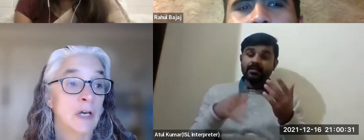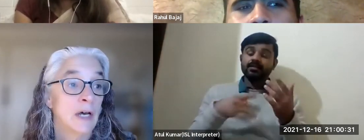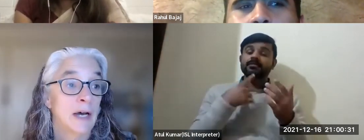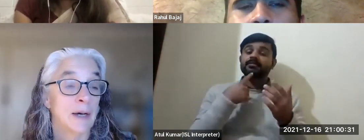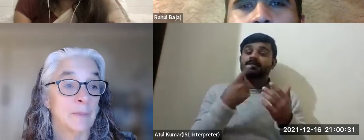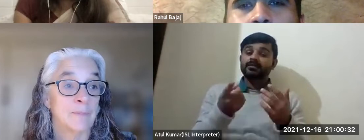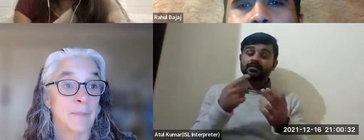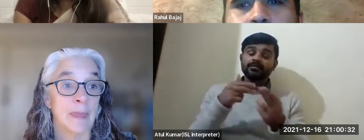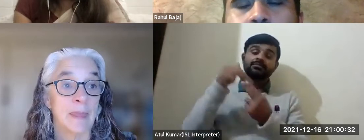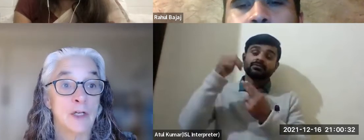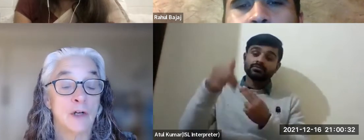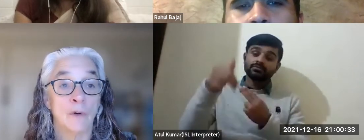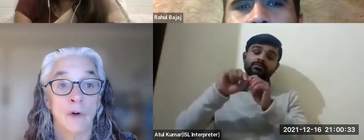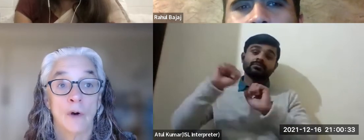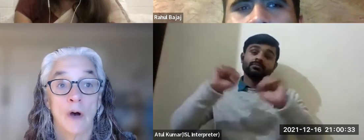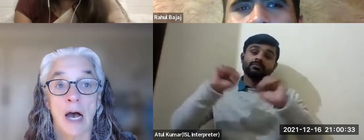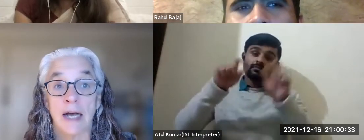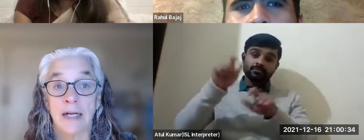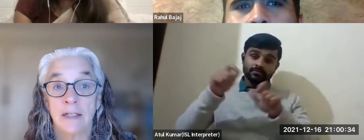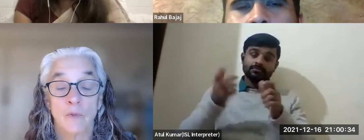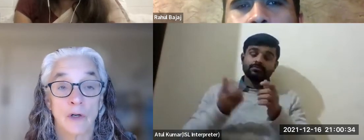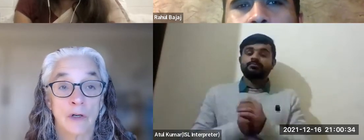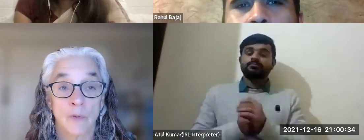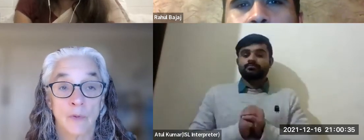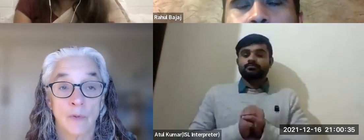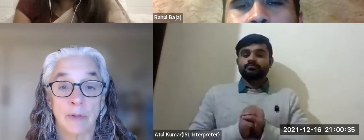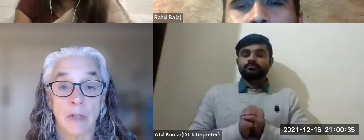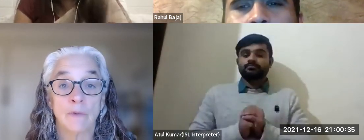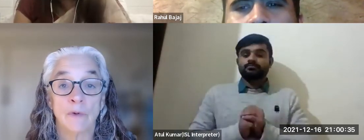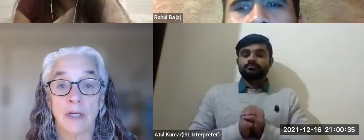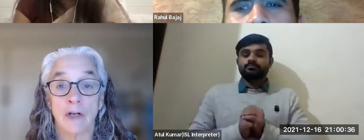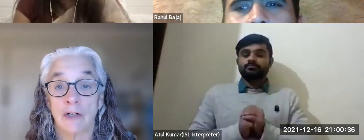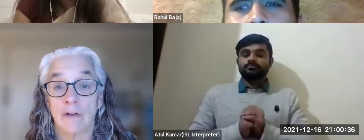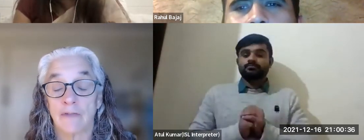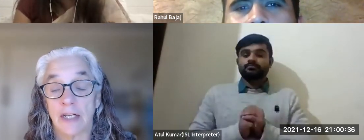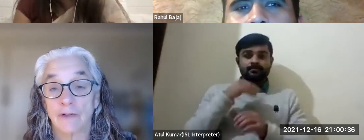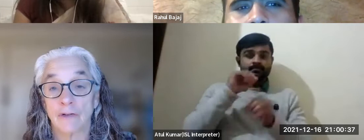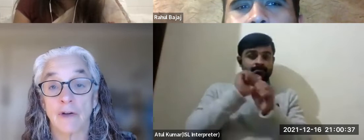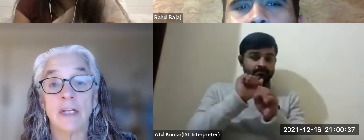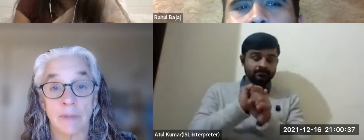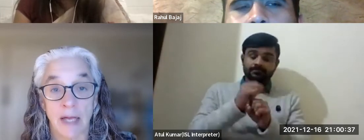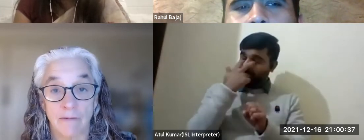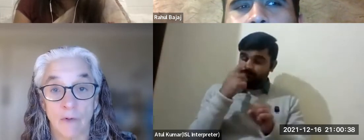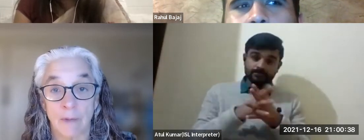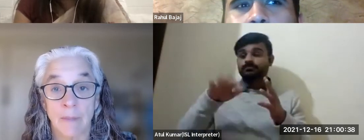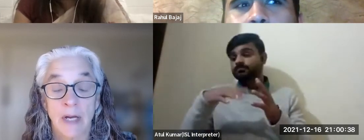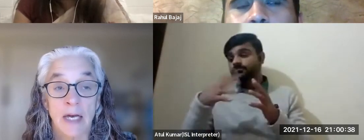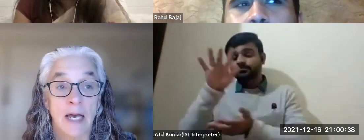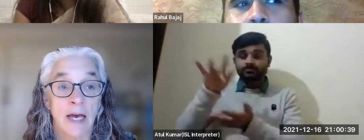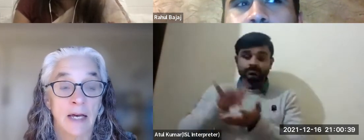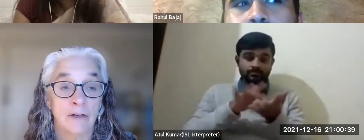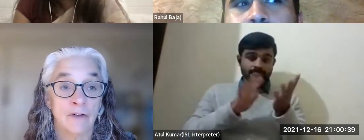person. You know, I did work with a blind woman on a financial trading